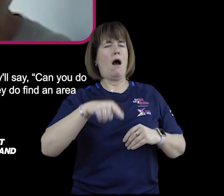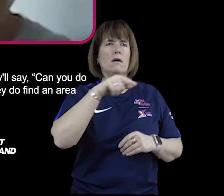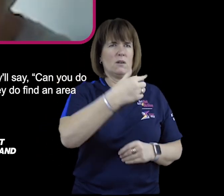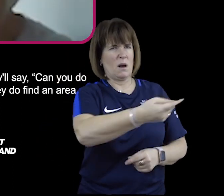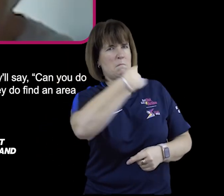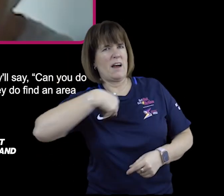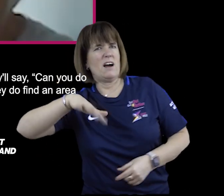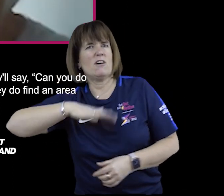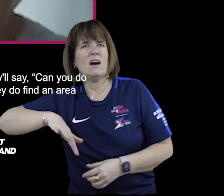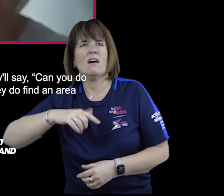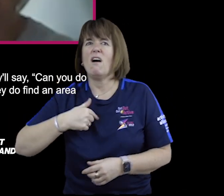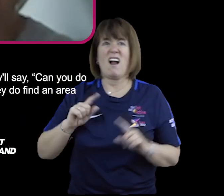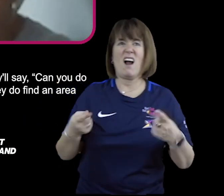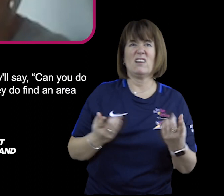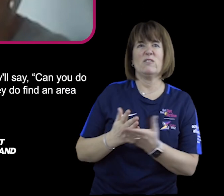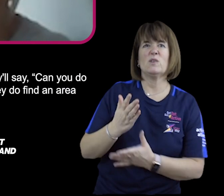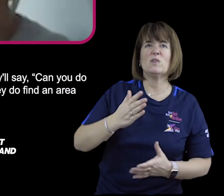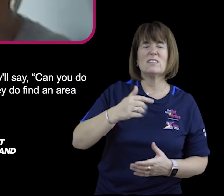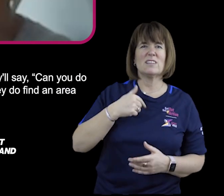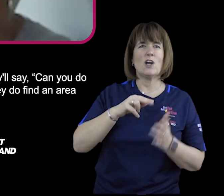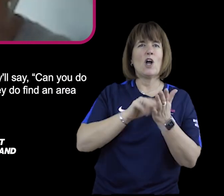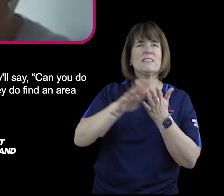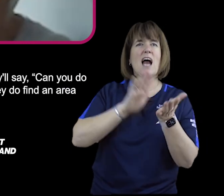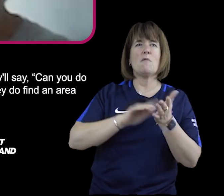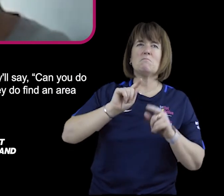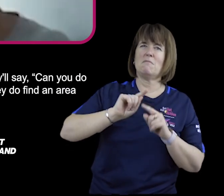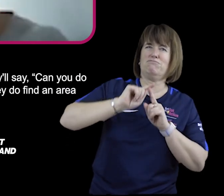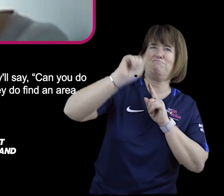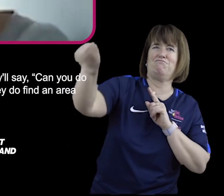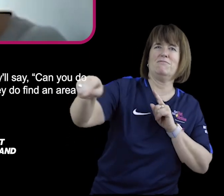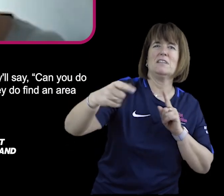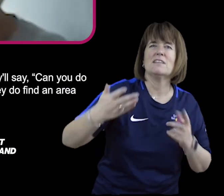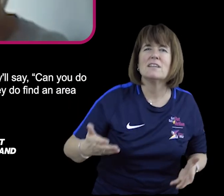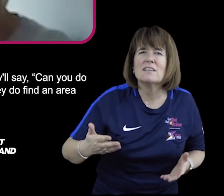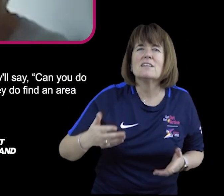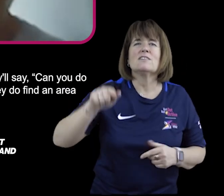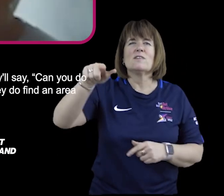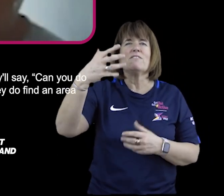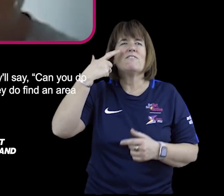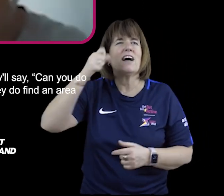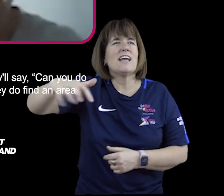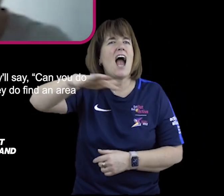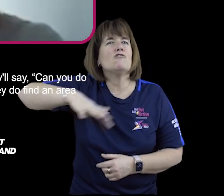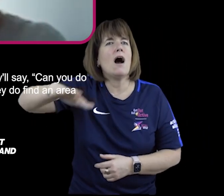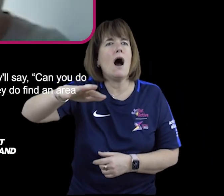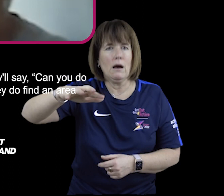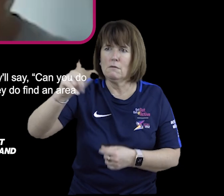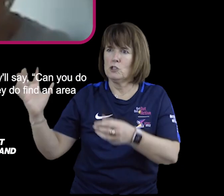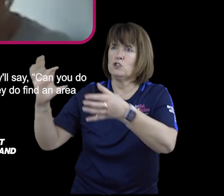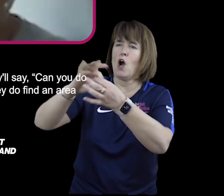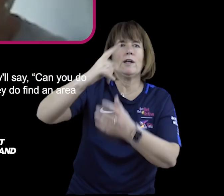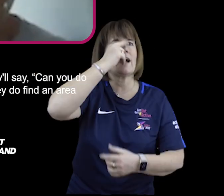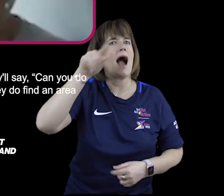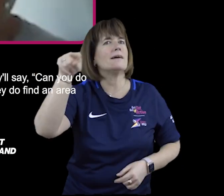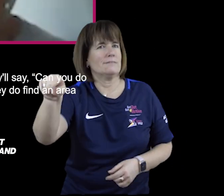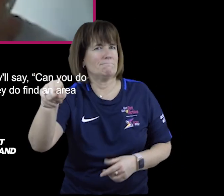this area all the time? Which I can't, because sometimes it's out of Nottingham. So they do find an area where I give them a list of where there's